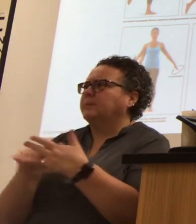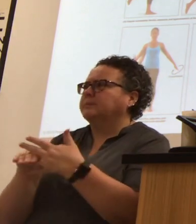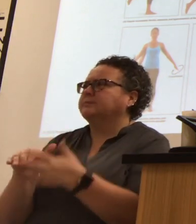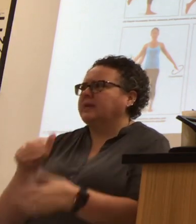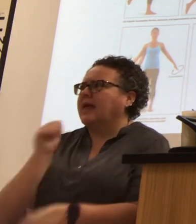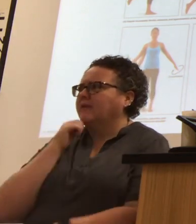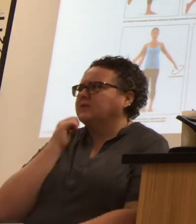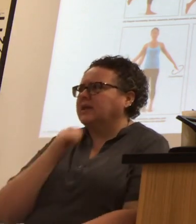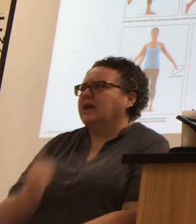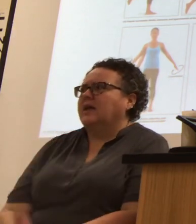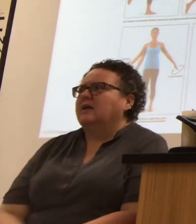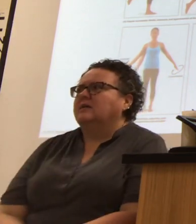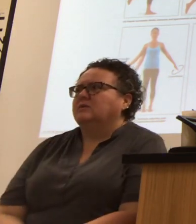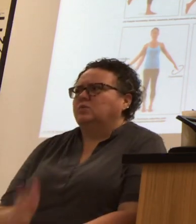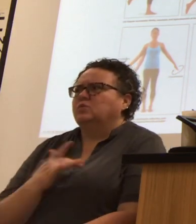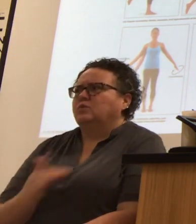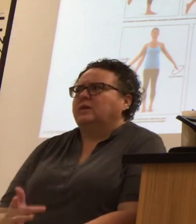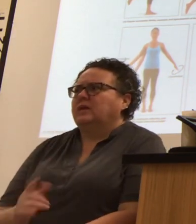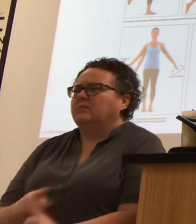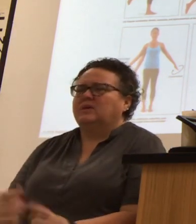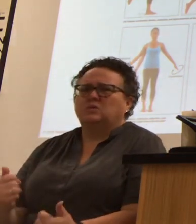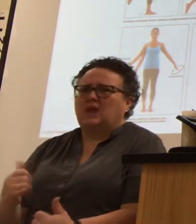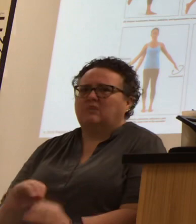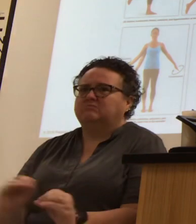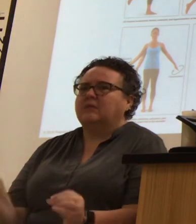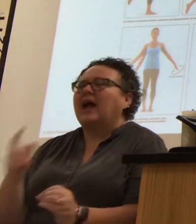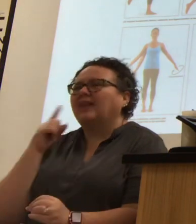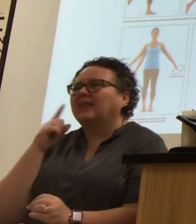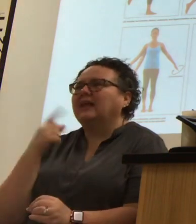a central axis.